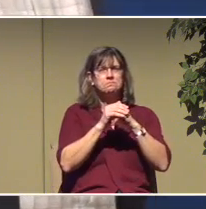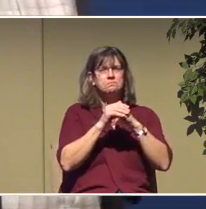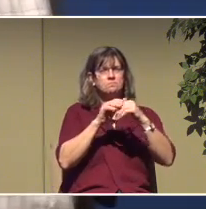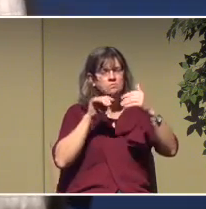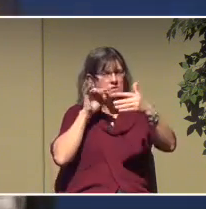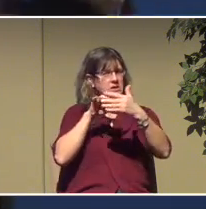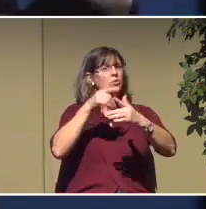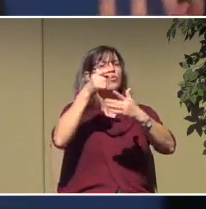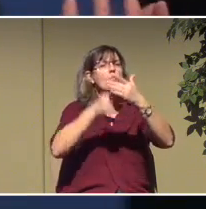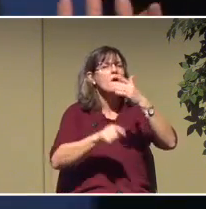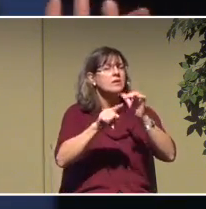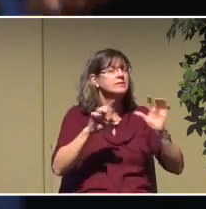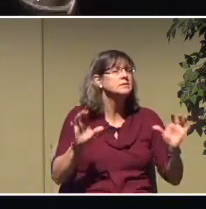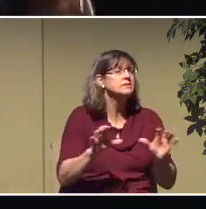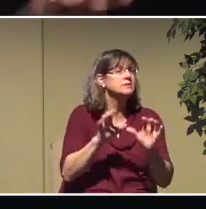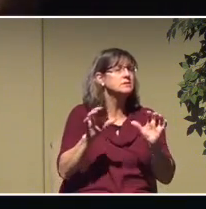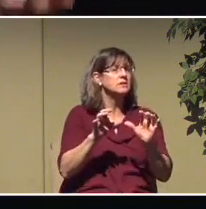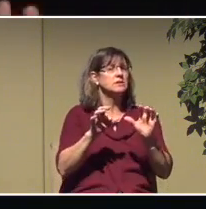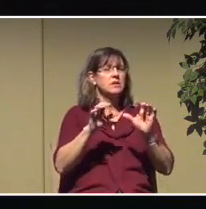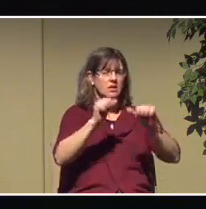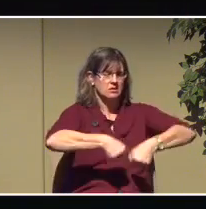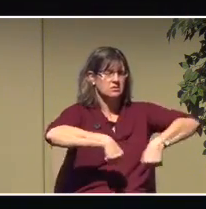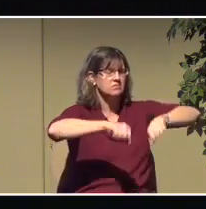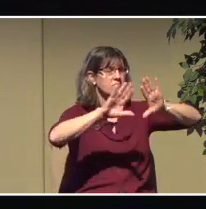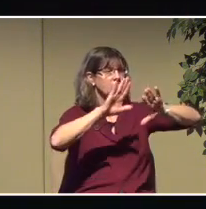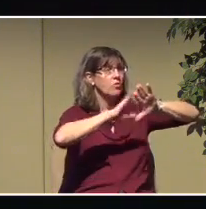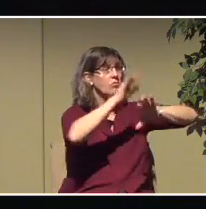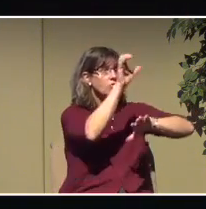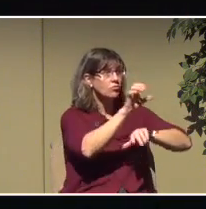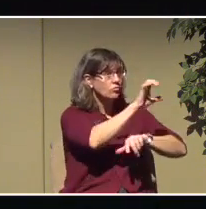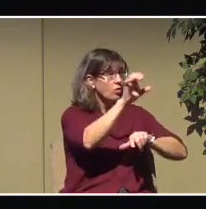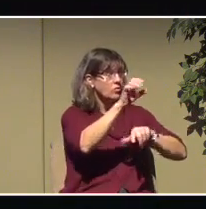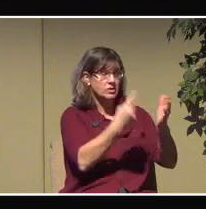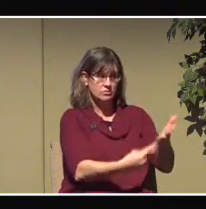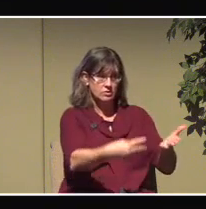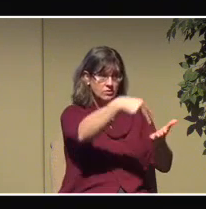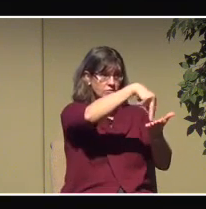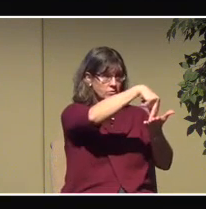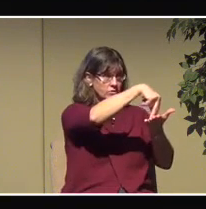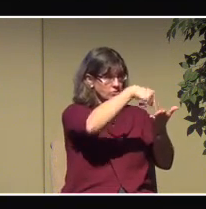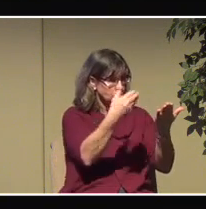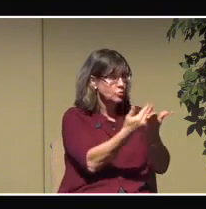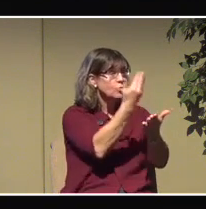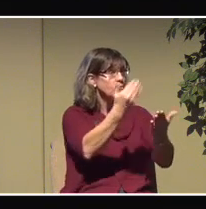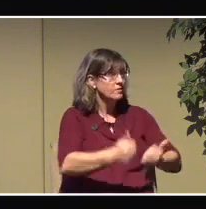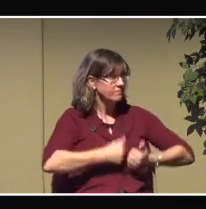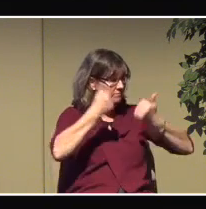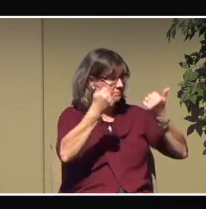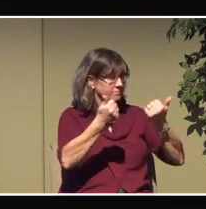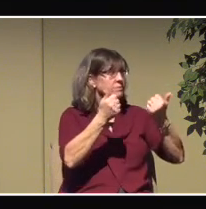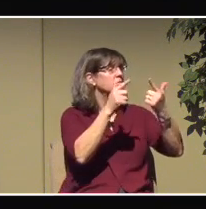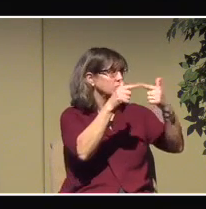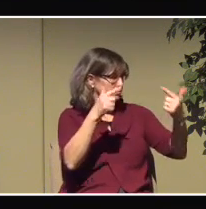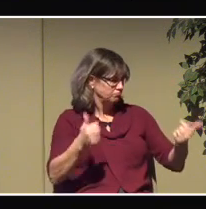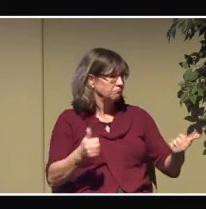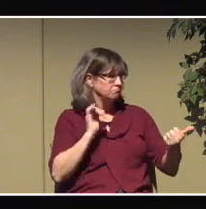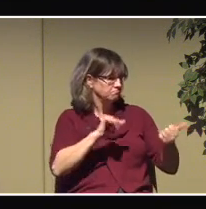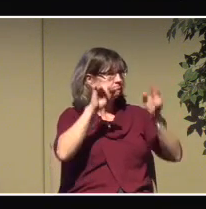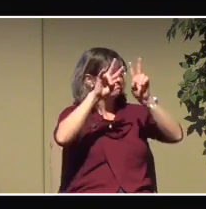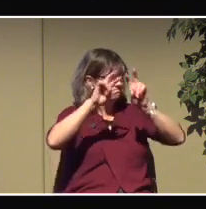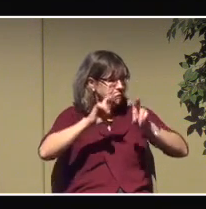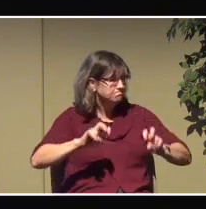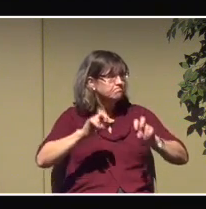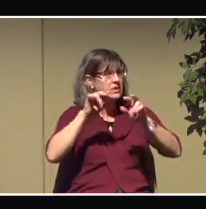his sacrifice, the cross, his resurrection, the new life that's there.